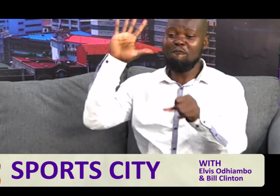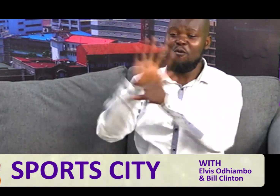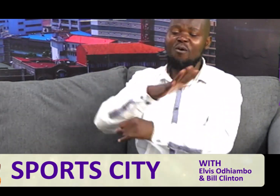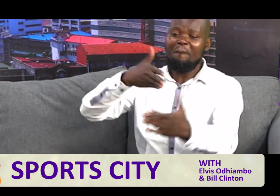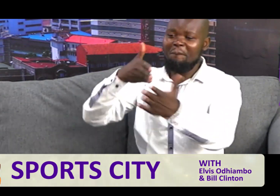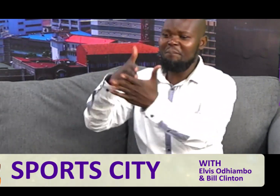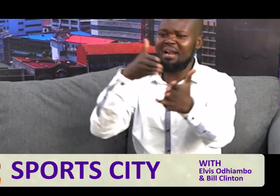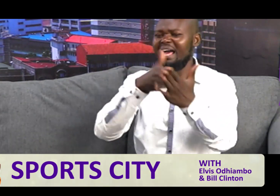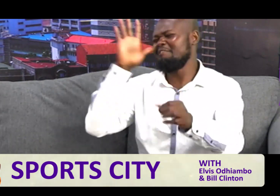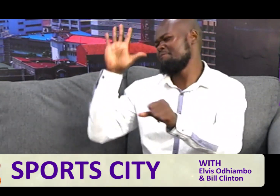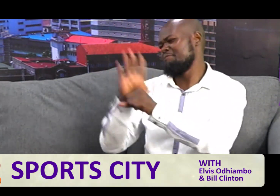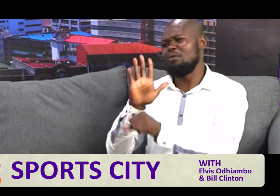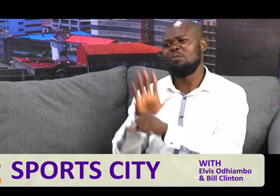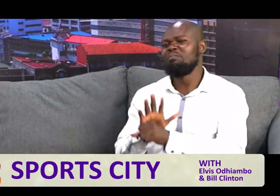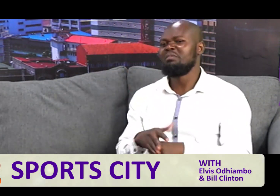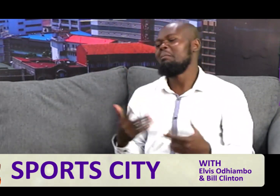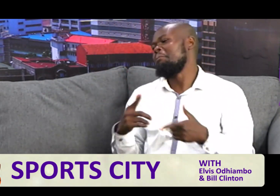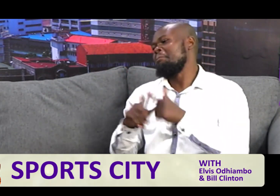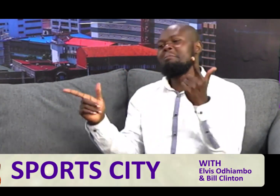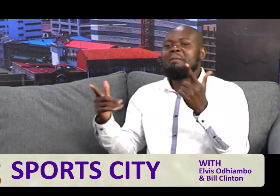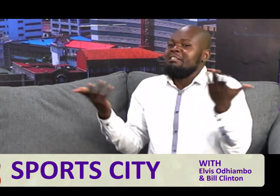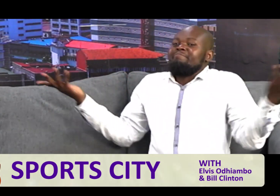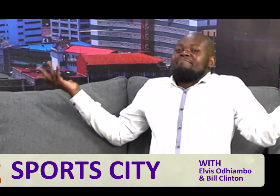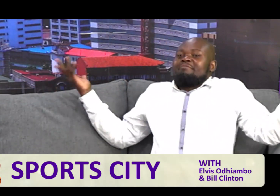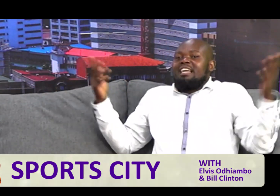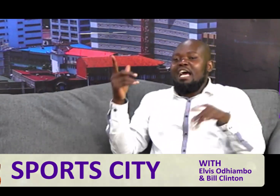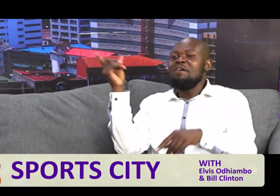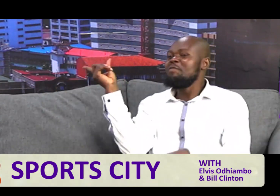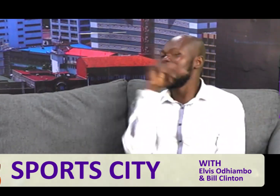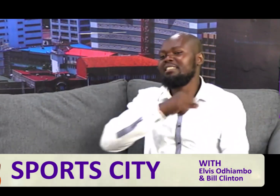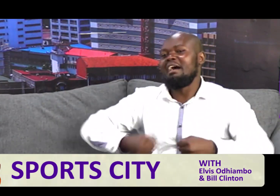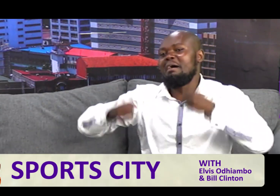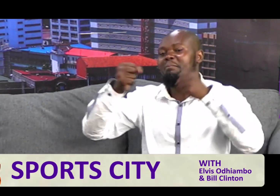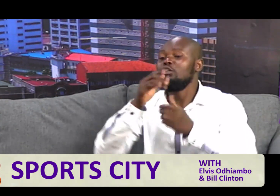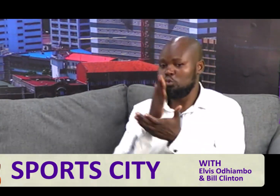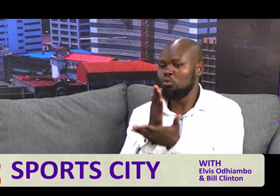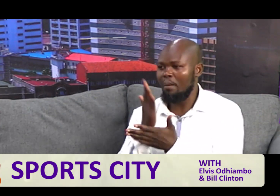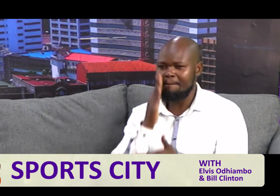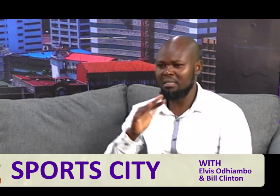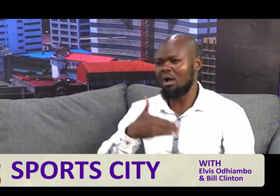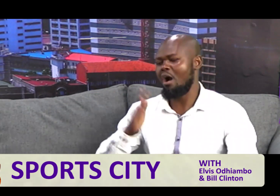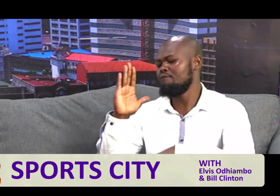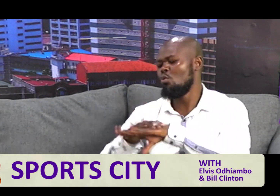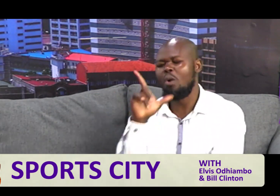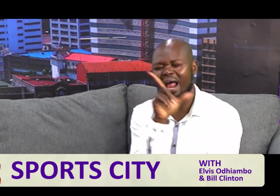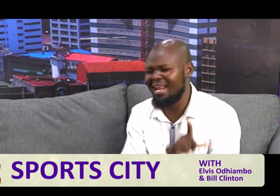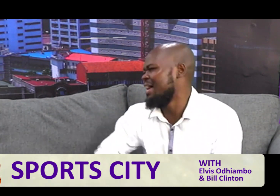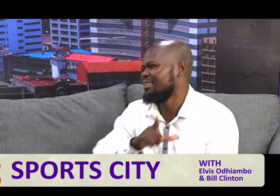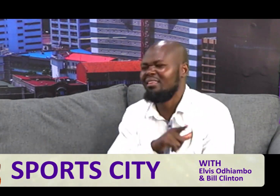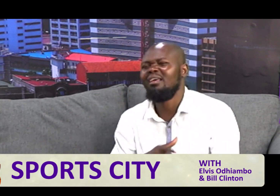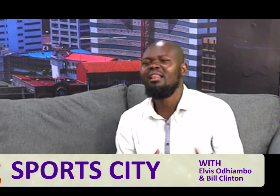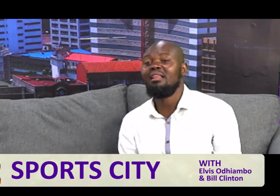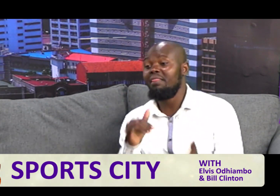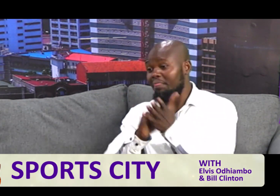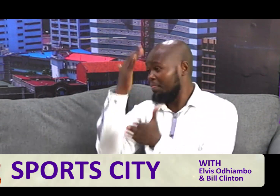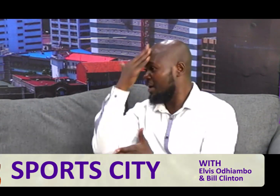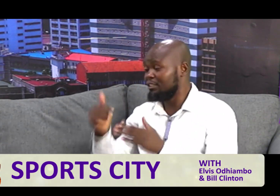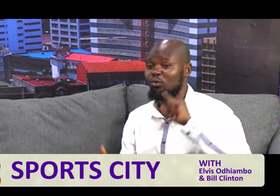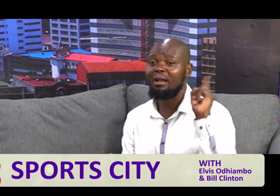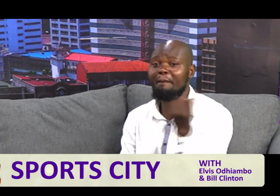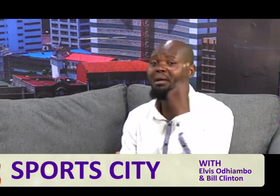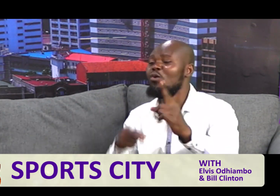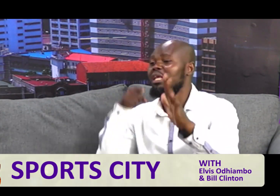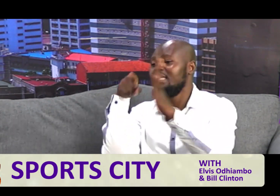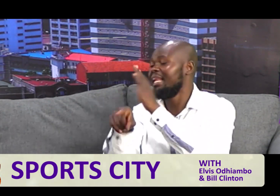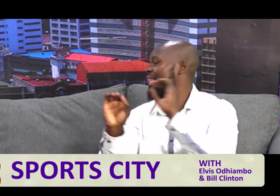they've already planned themselves on the wings and with much energy and resilience. But Man City were